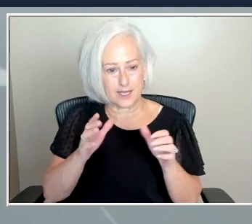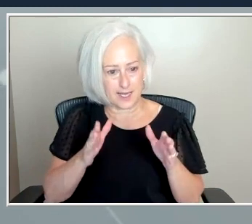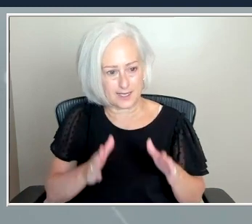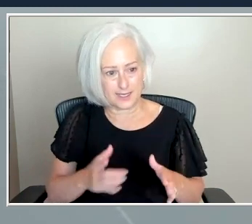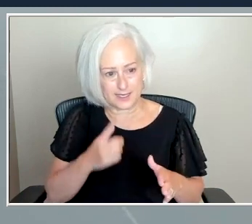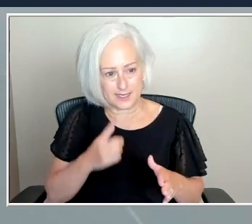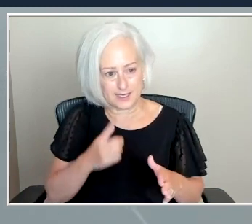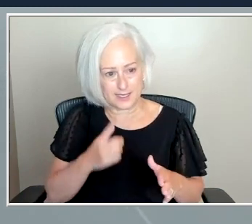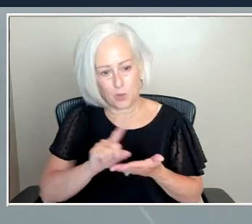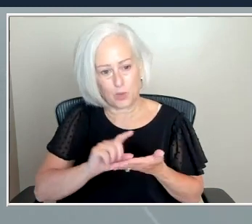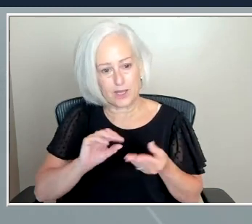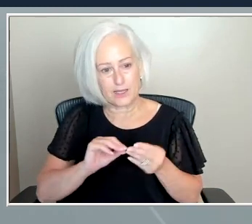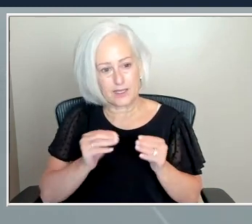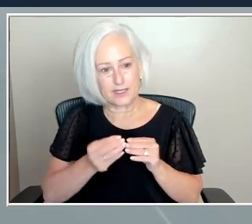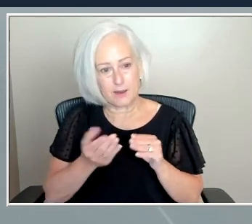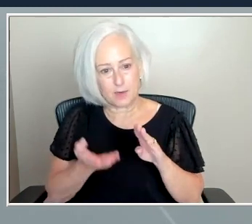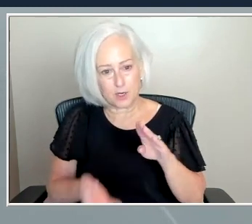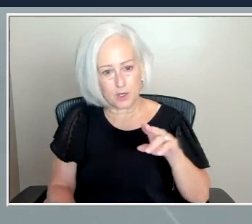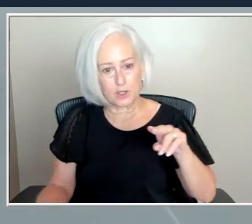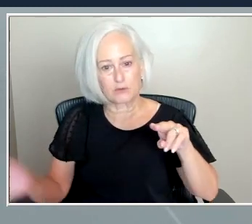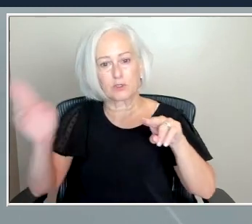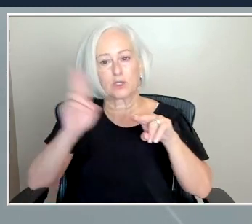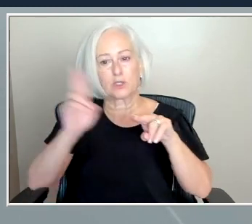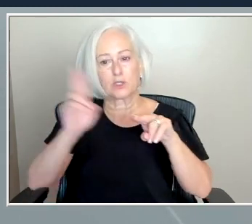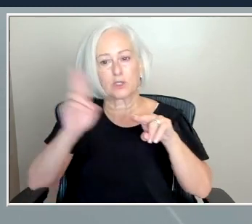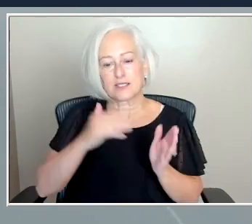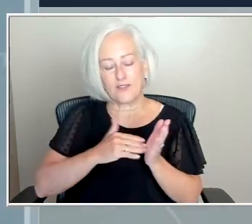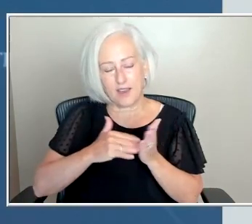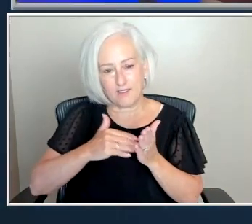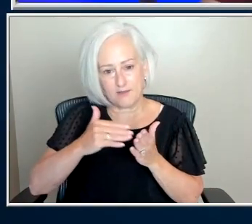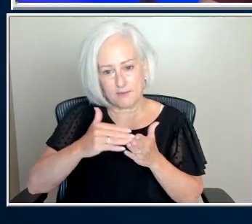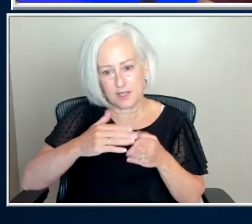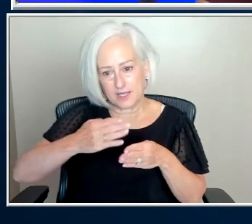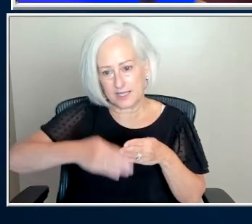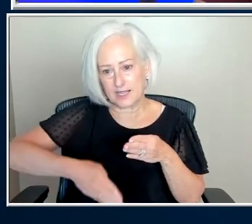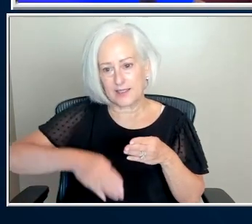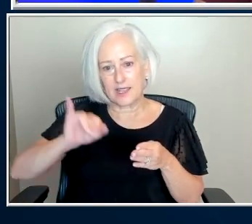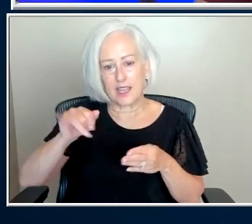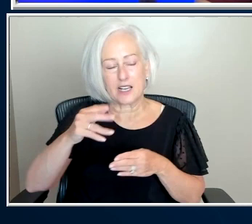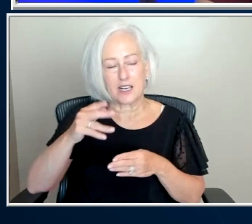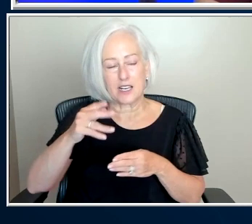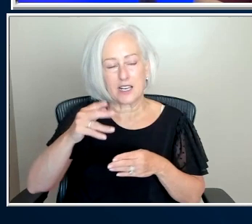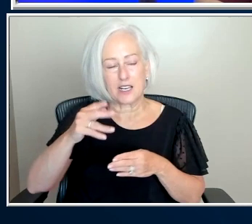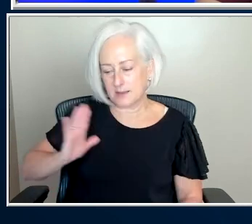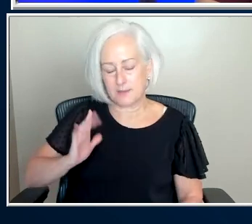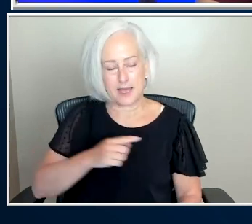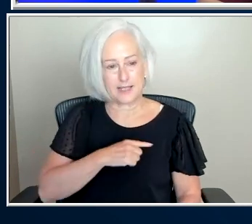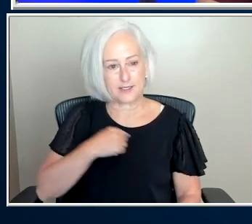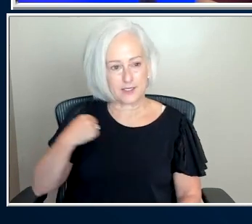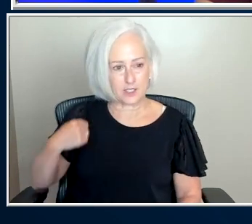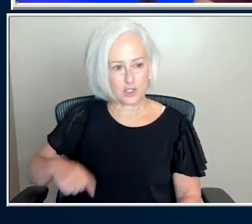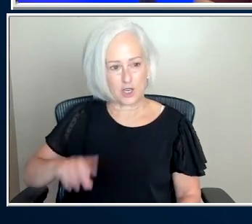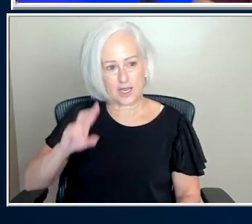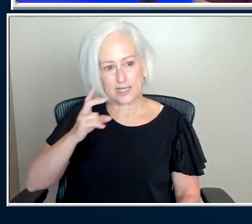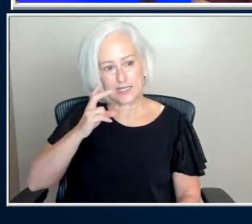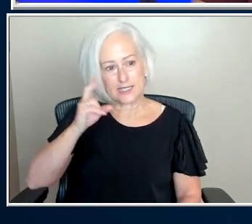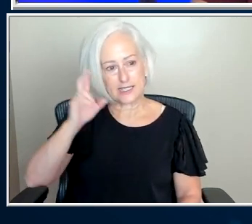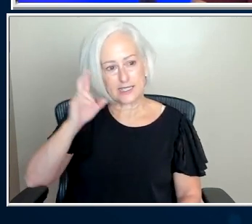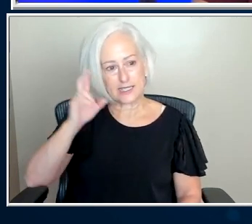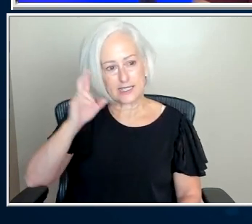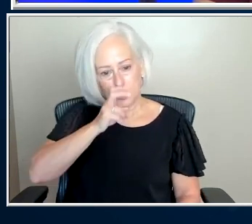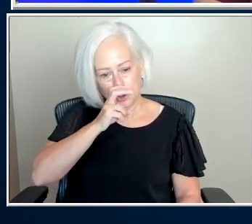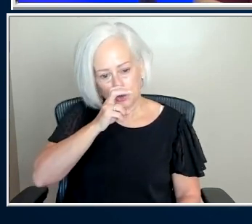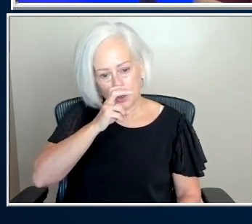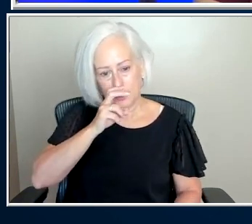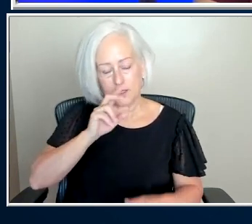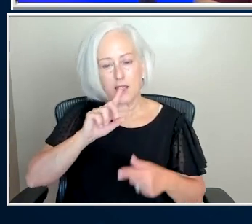peak at 65 million by the end of June. Now, previously, the Chinese government was very strict about lockdowns and masks, as we